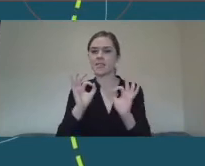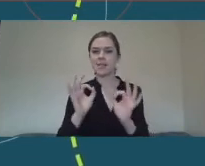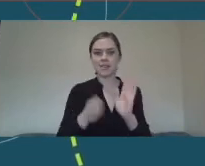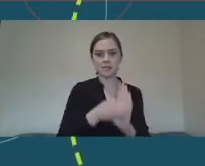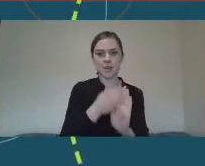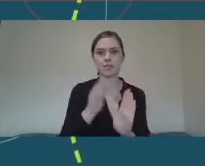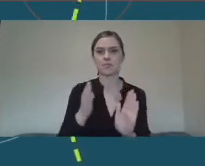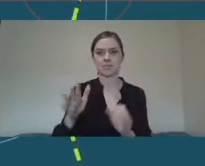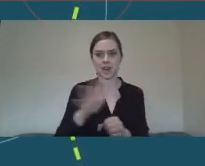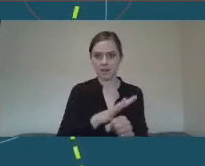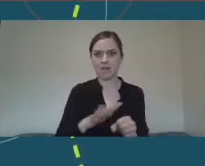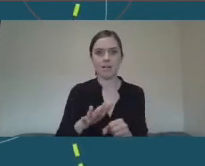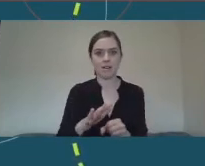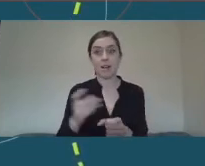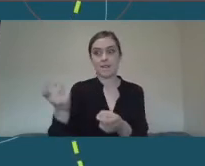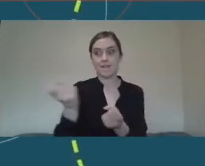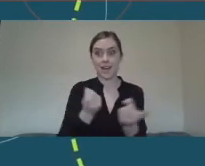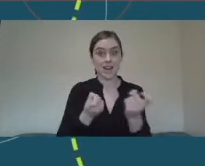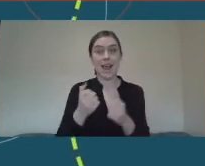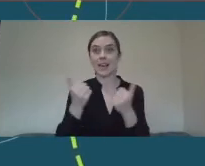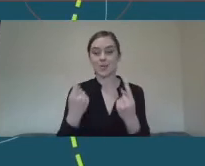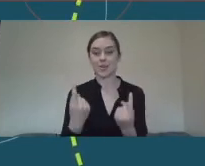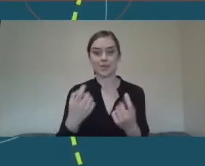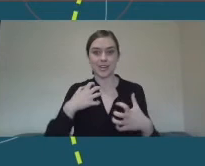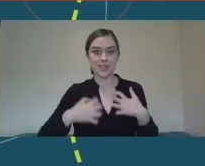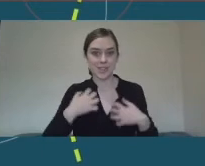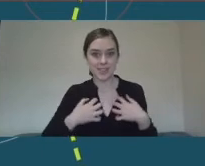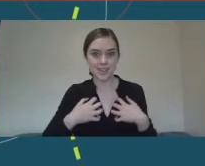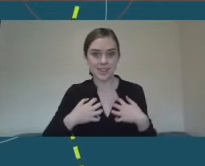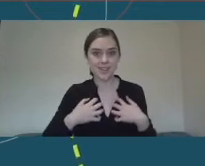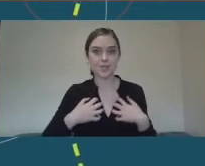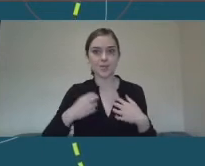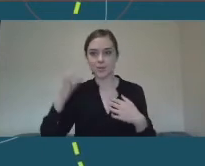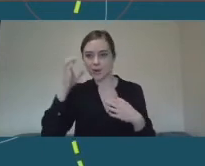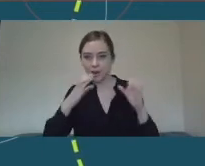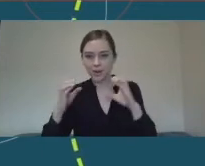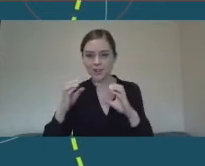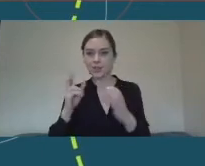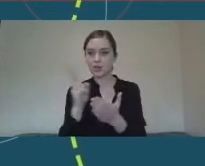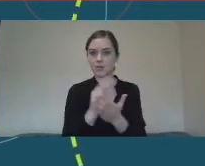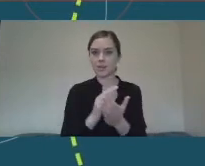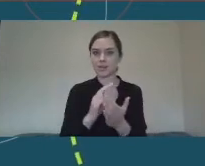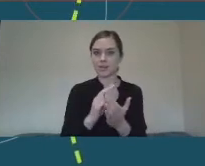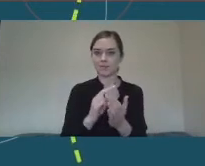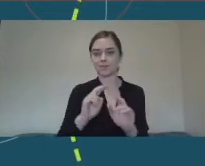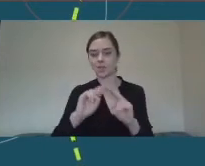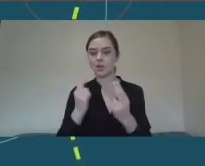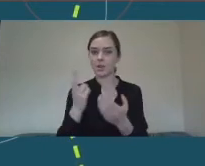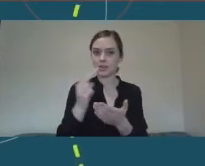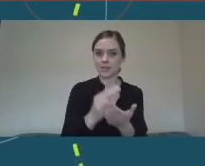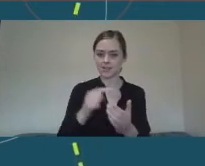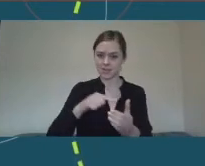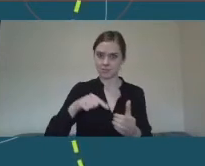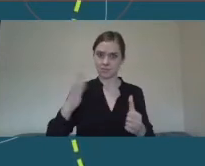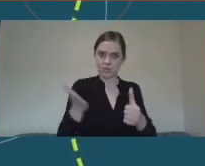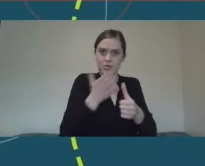like to invite any of you who are very interested in looking at a universally designed facility, perhaps one of the top facilities in the world,